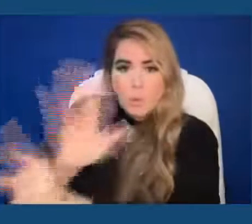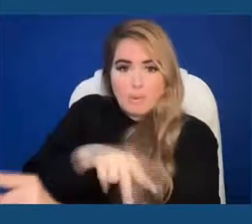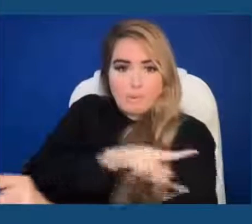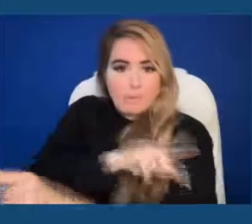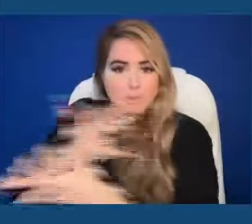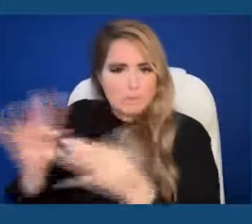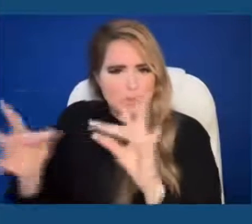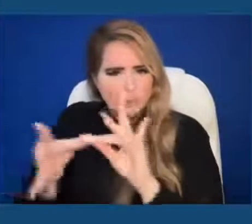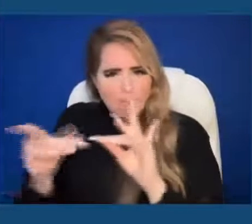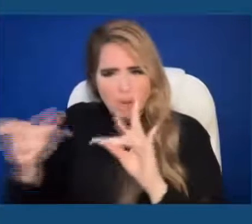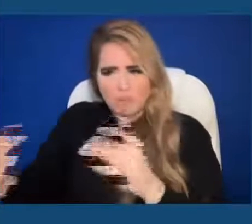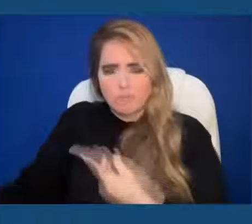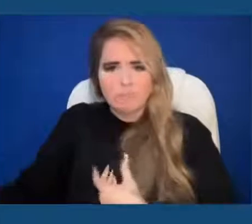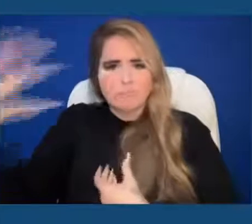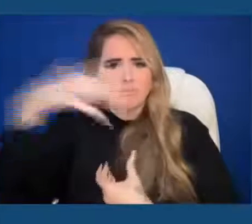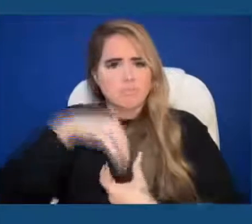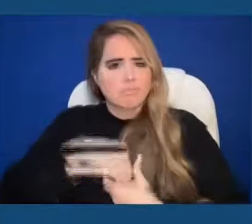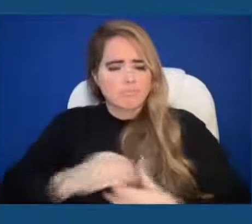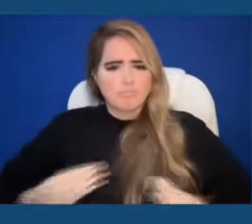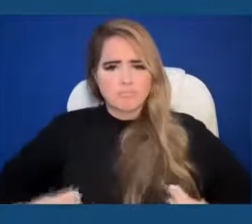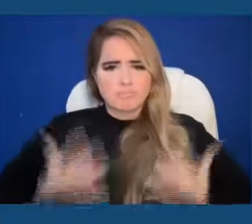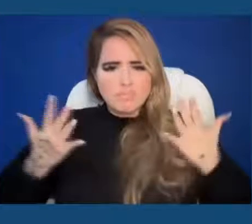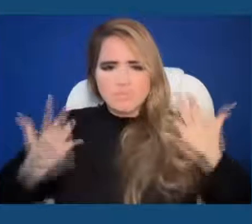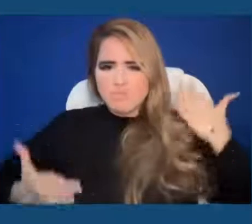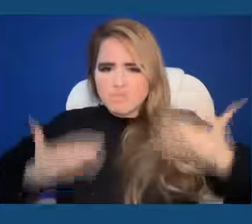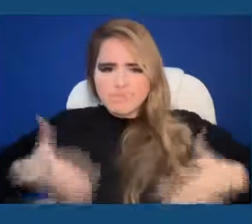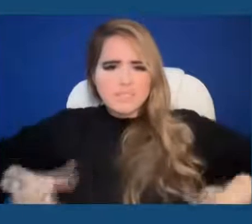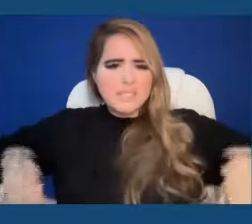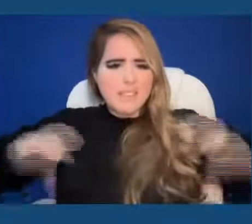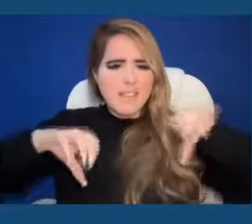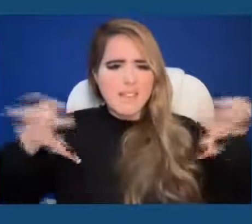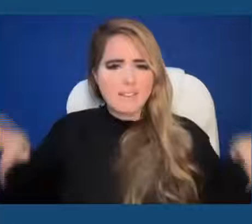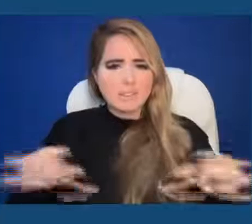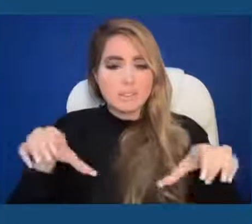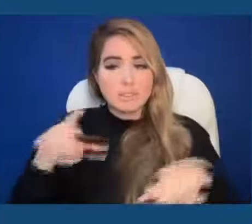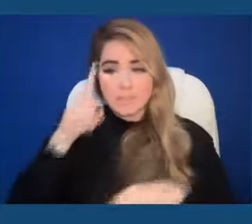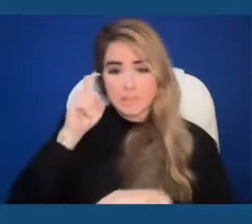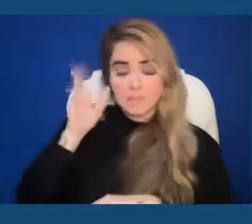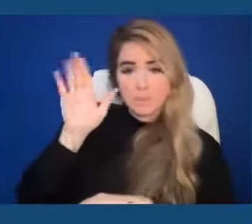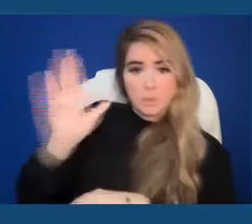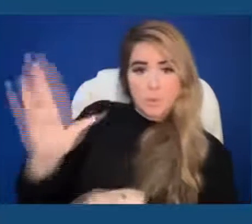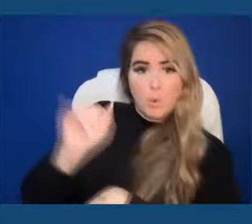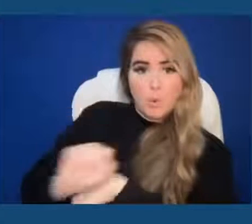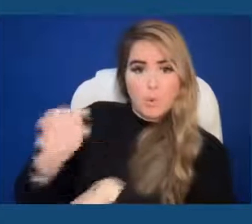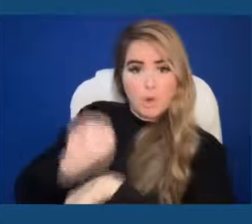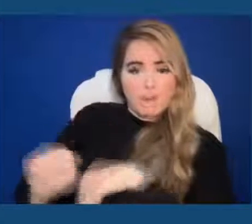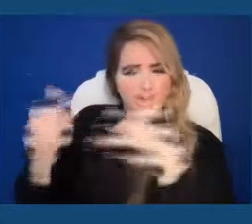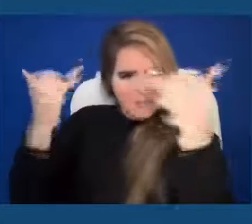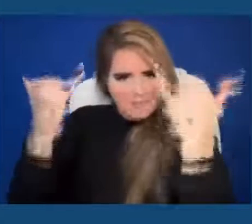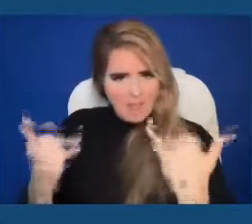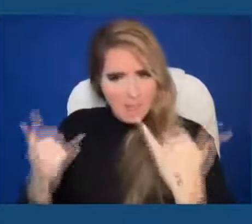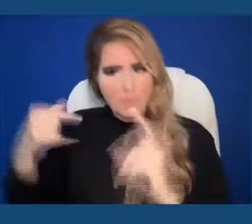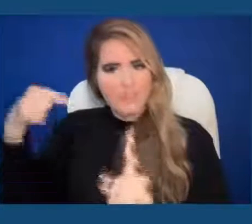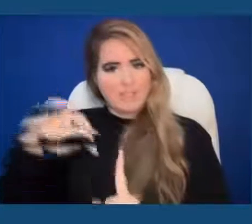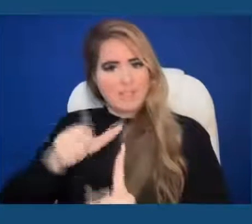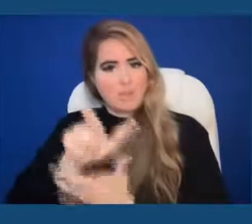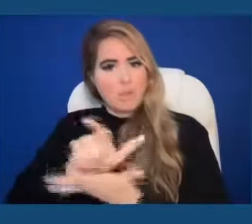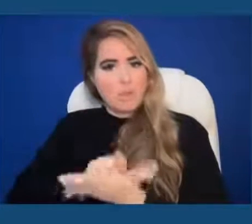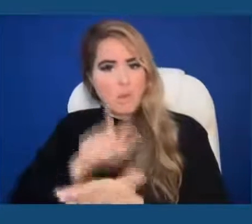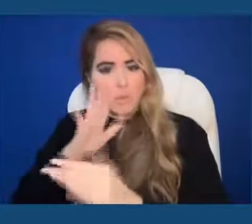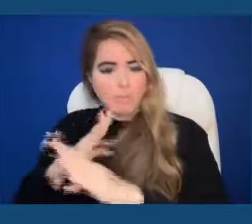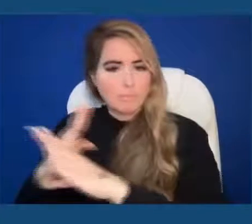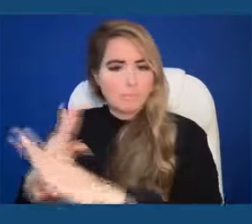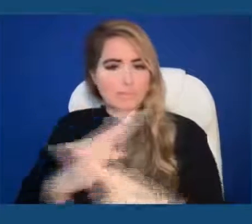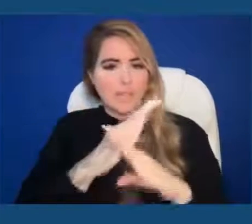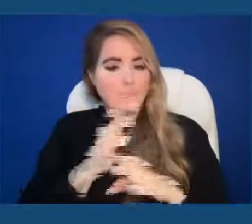action. Thanks to your advocacy, Melanie's legacy will go on to protect future survivors and their families.